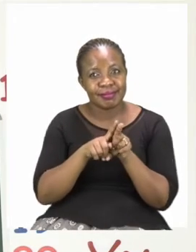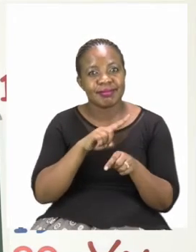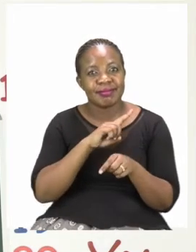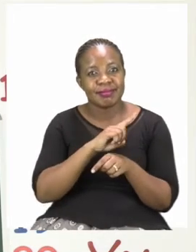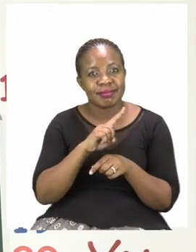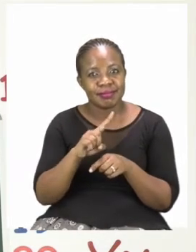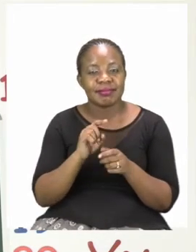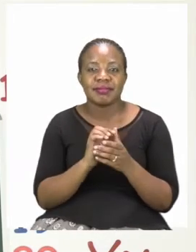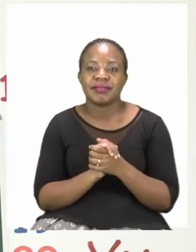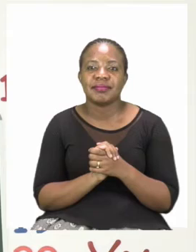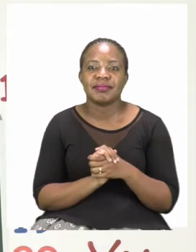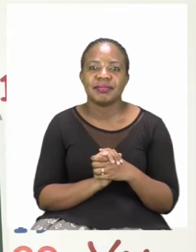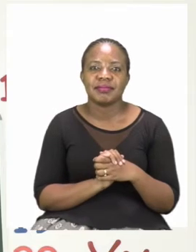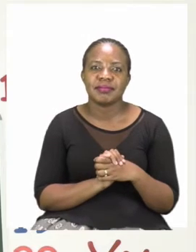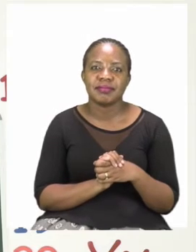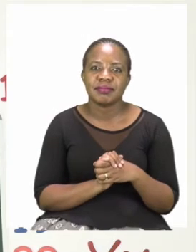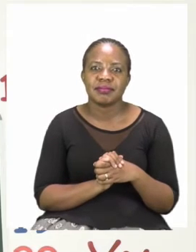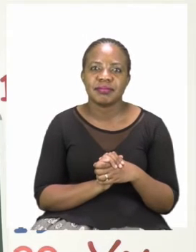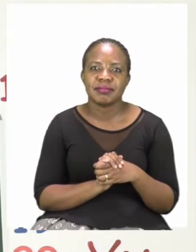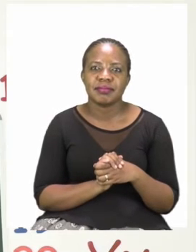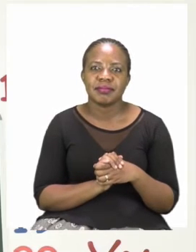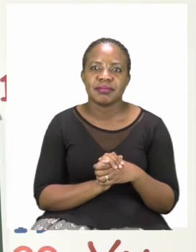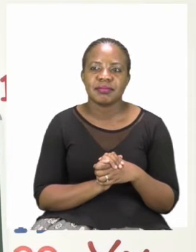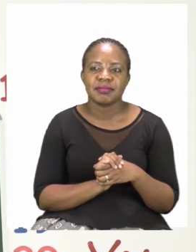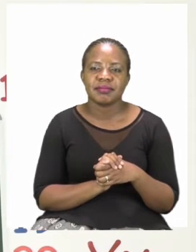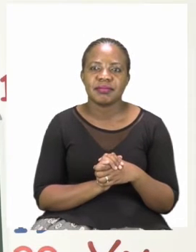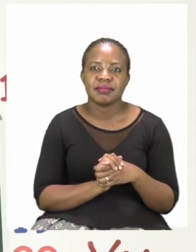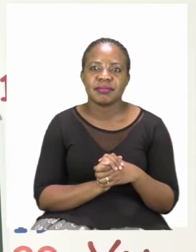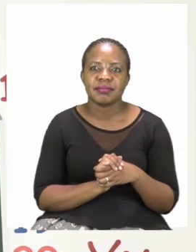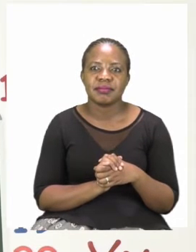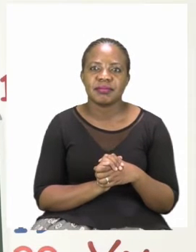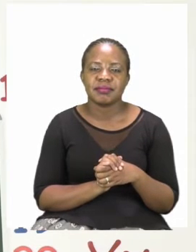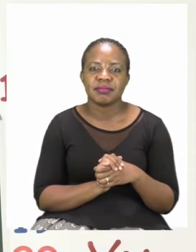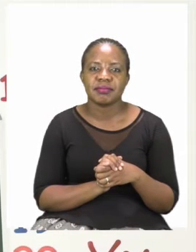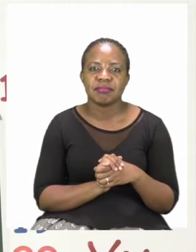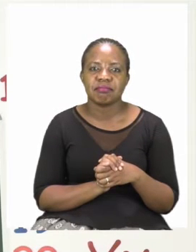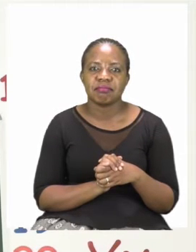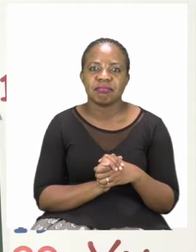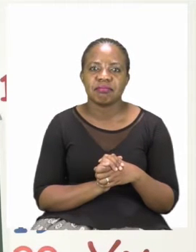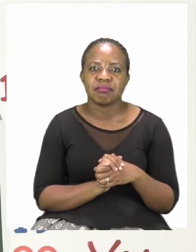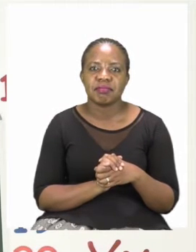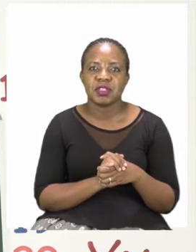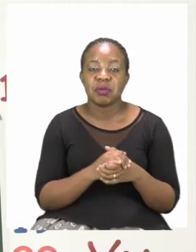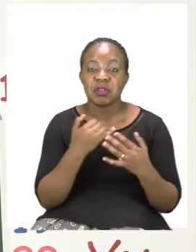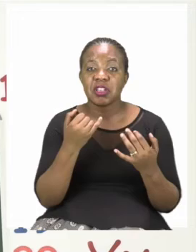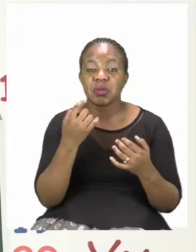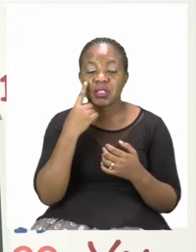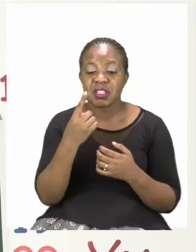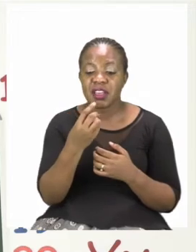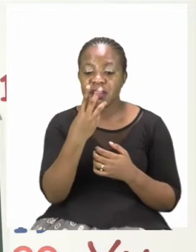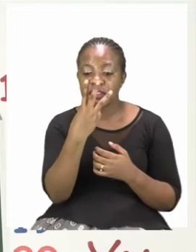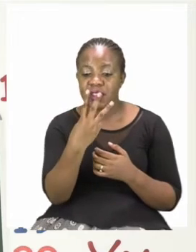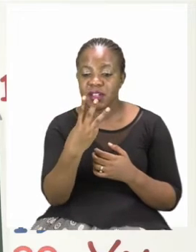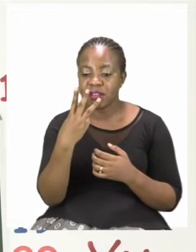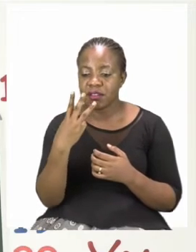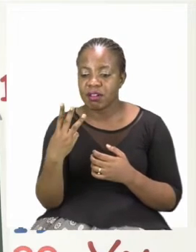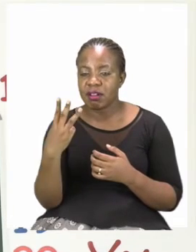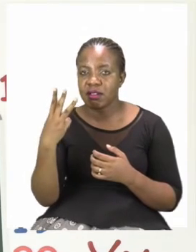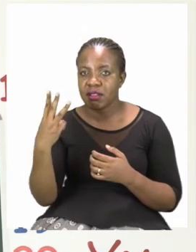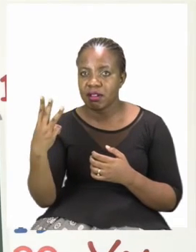closer until he got close enough to the pig building the house of